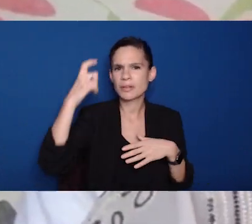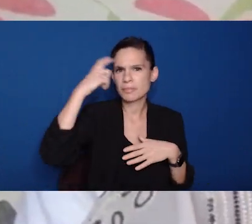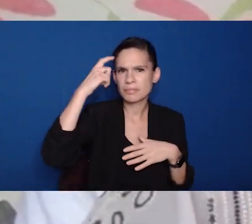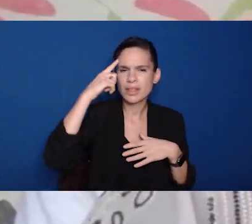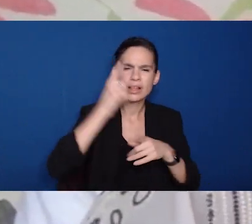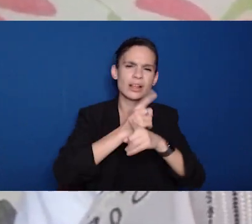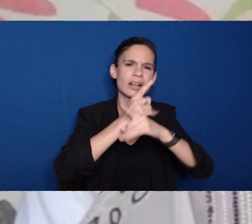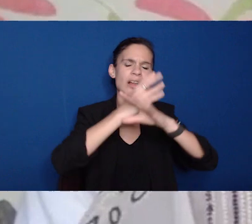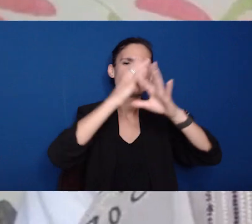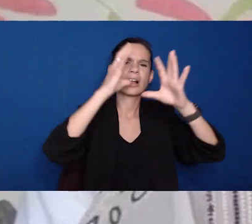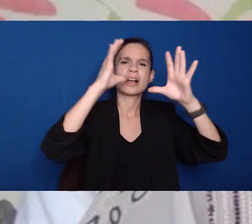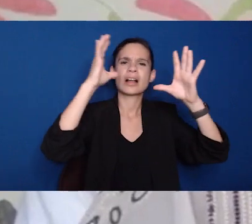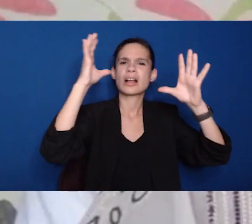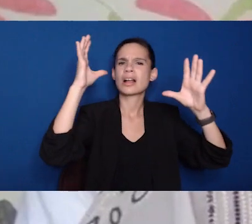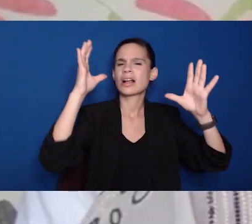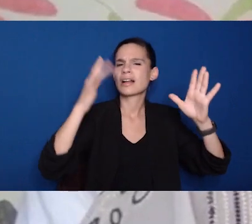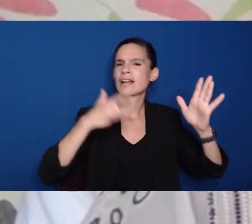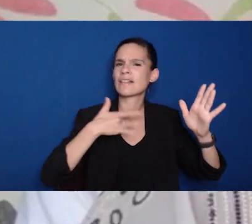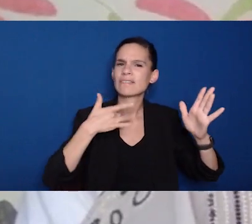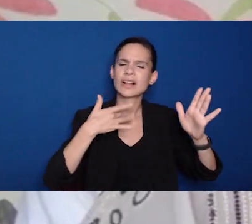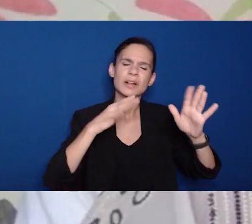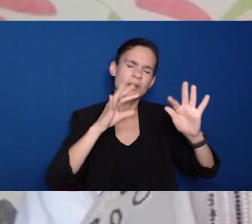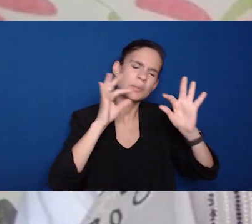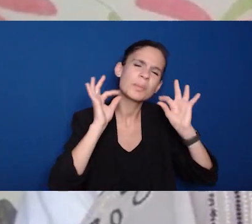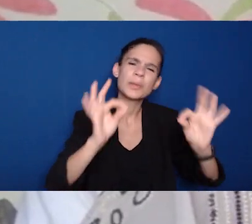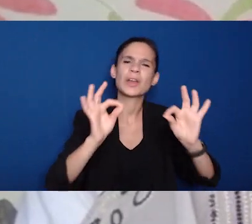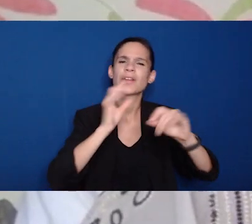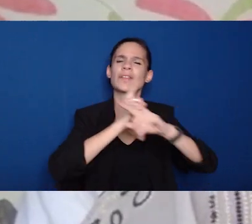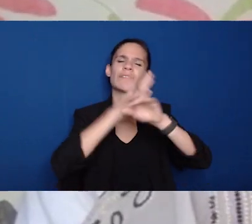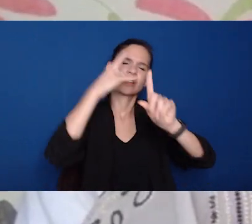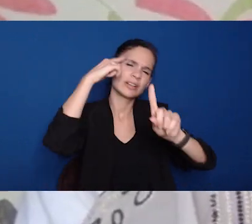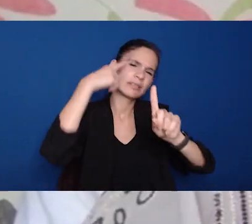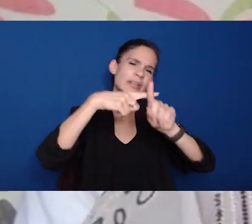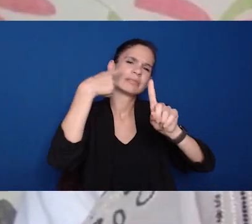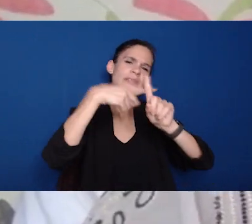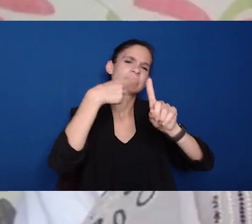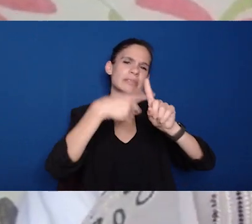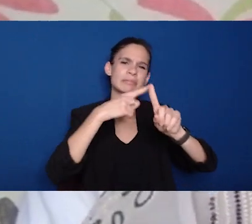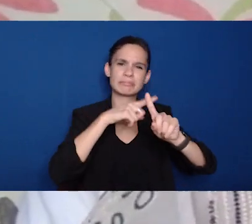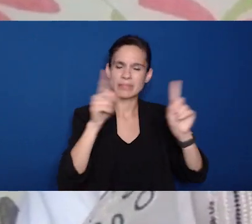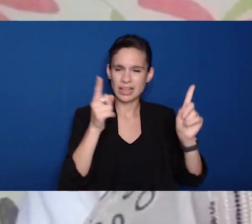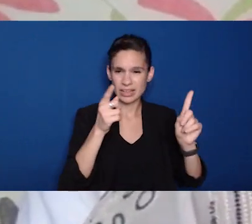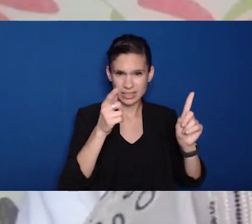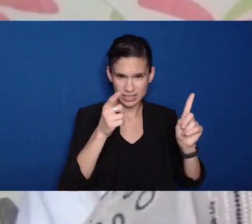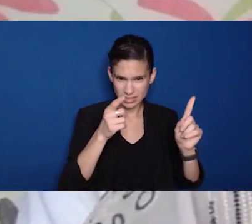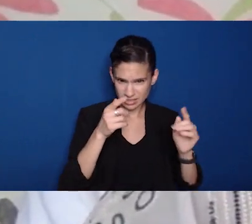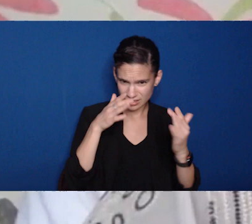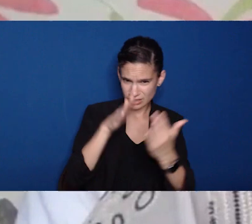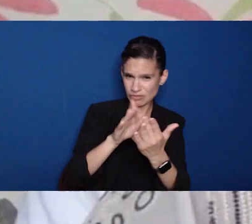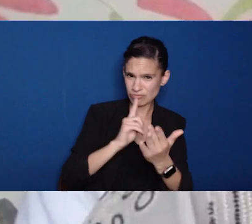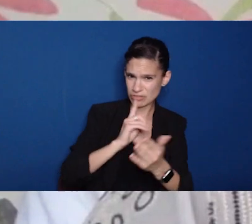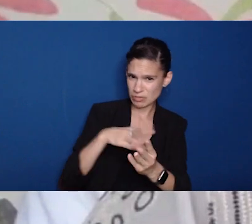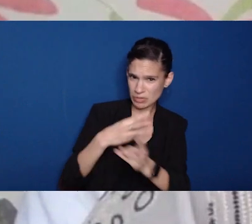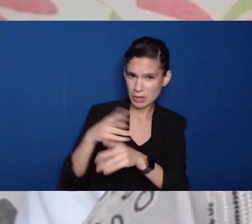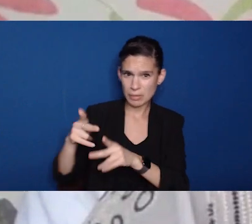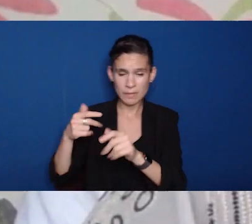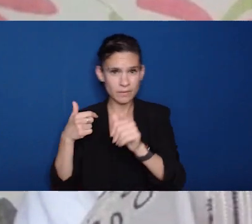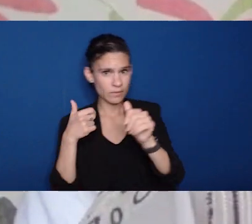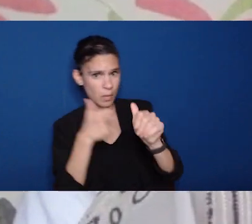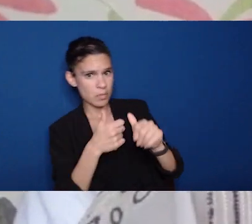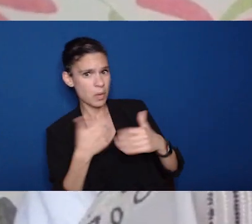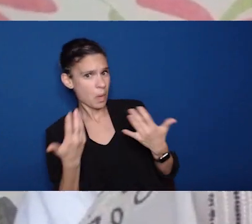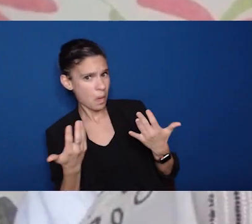blue yonder, being a Pollyanna and too much of an optimist and not a realist, then everybody will follow you